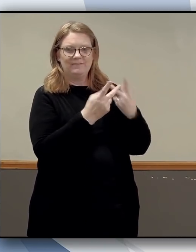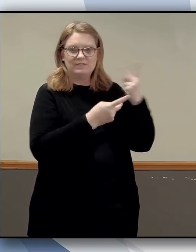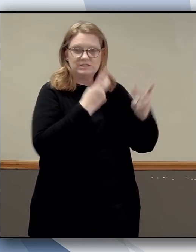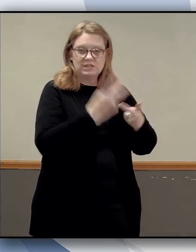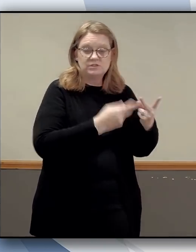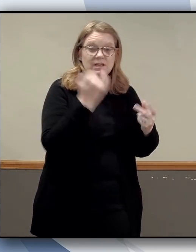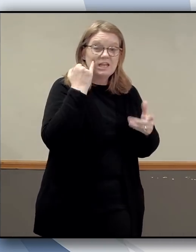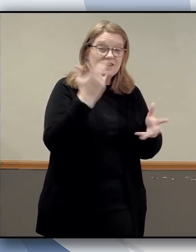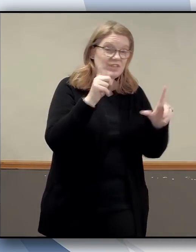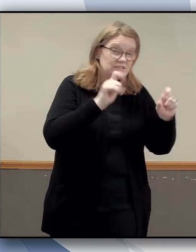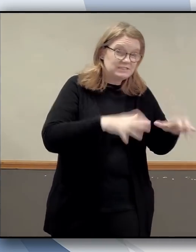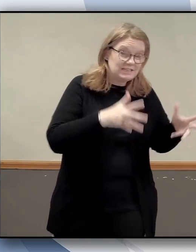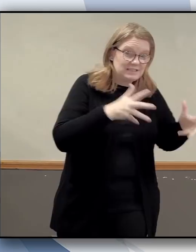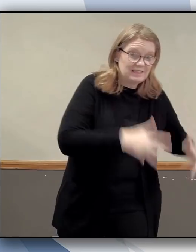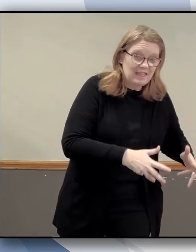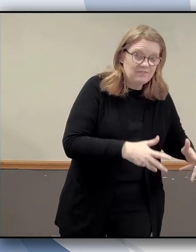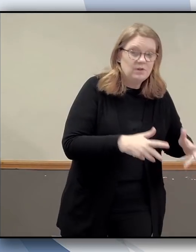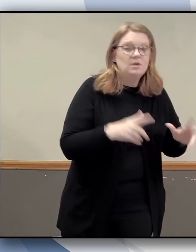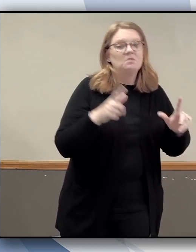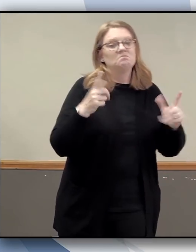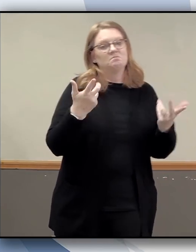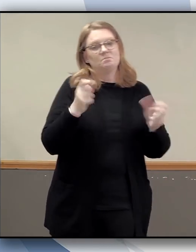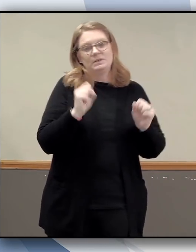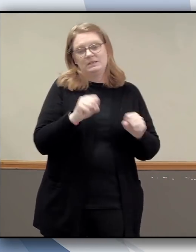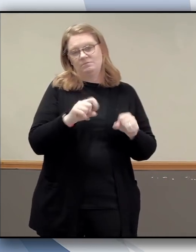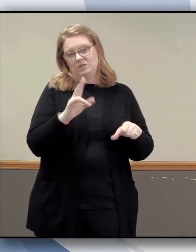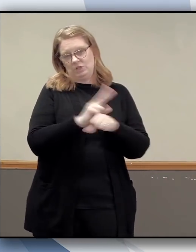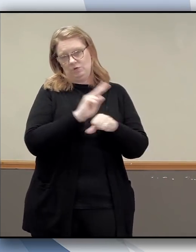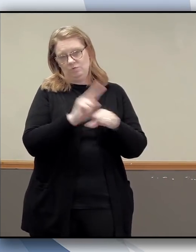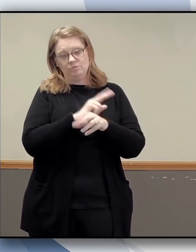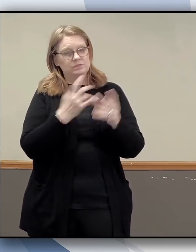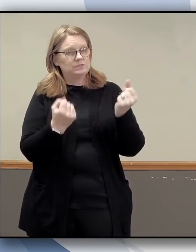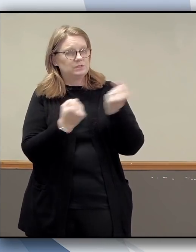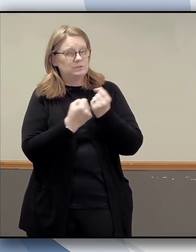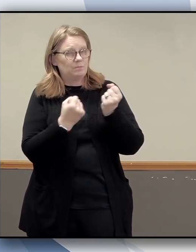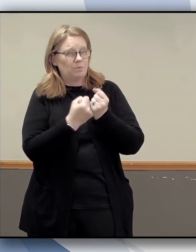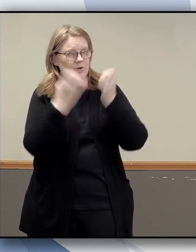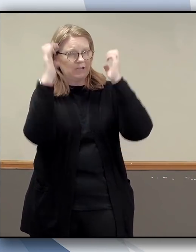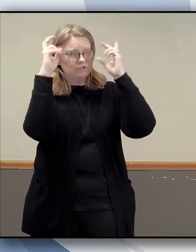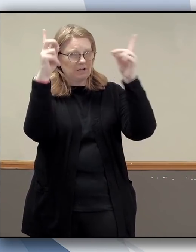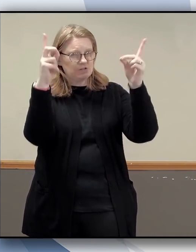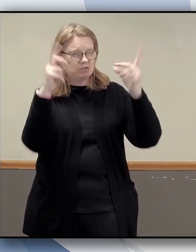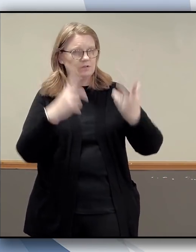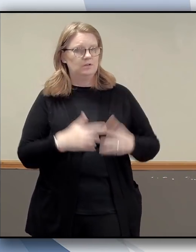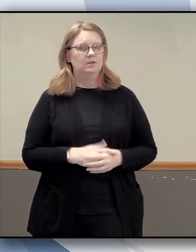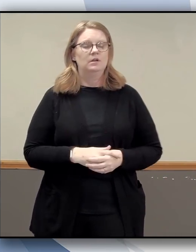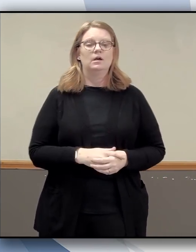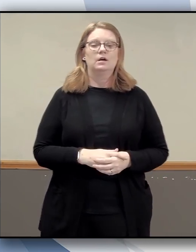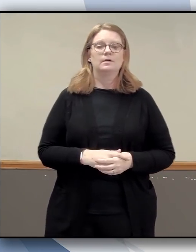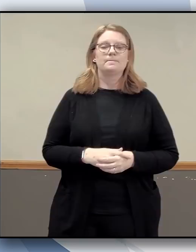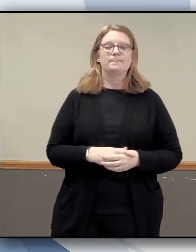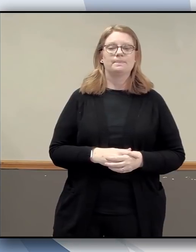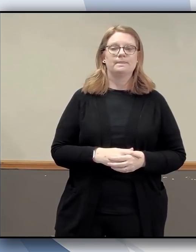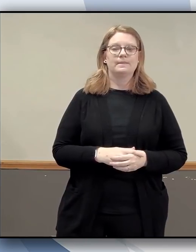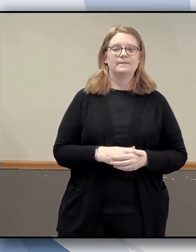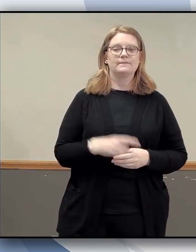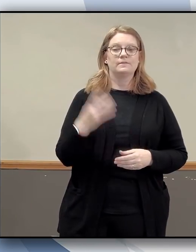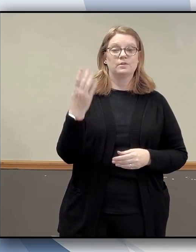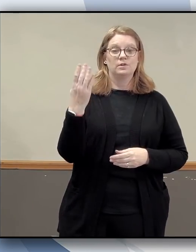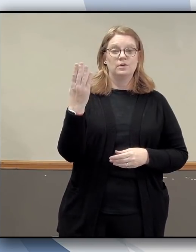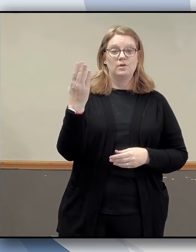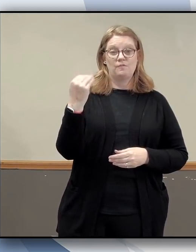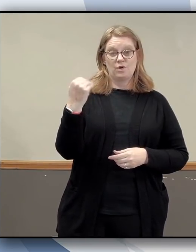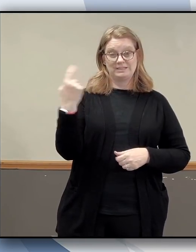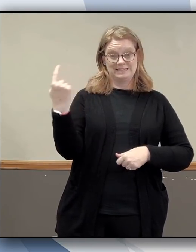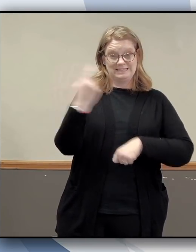there's an opportunity potentially to use them to support education. Our 14-day state